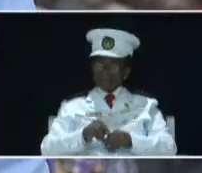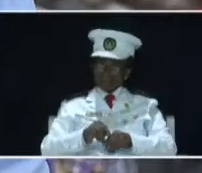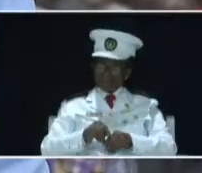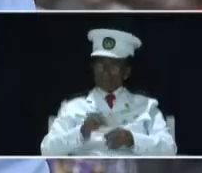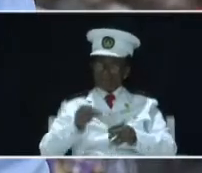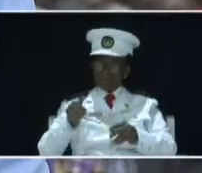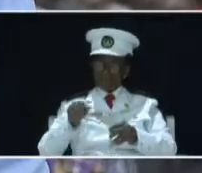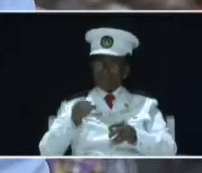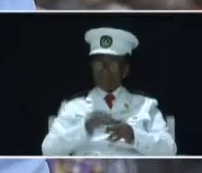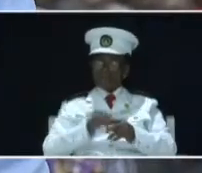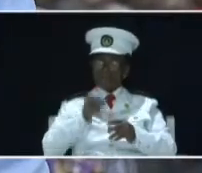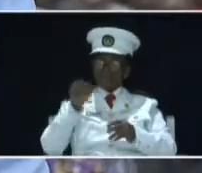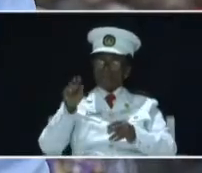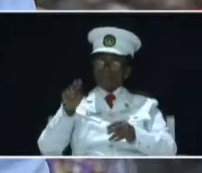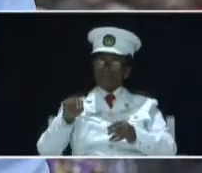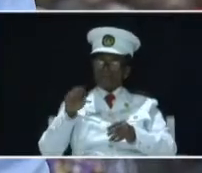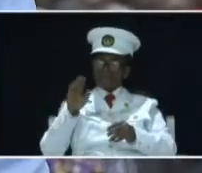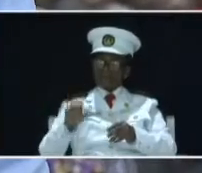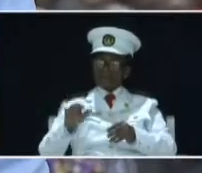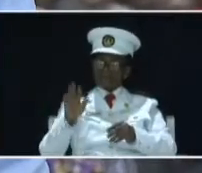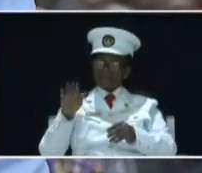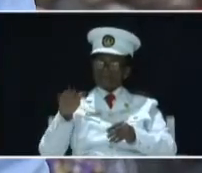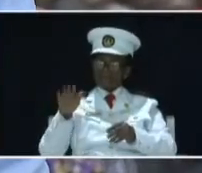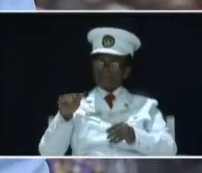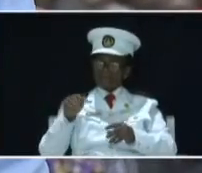In John chapter 15,